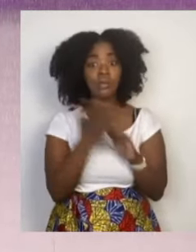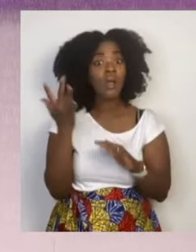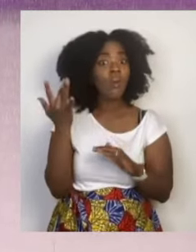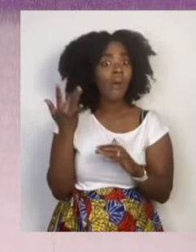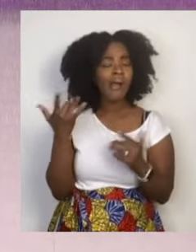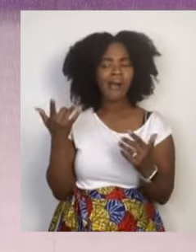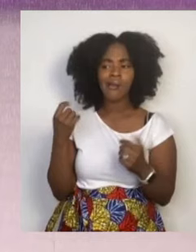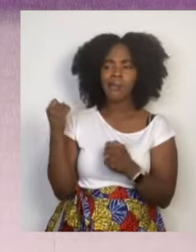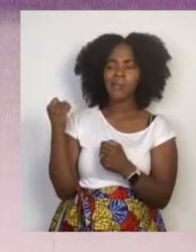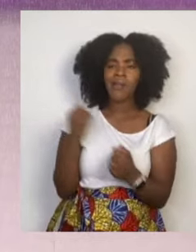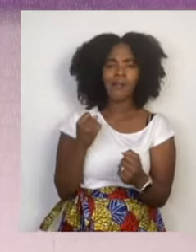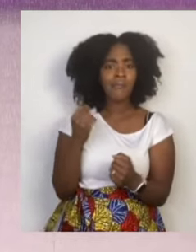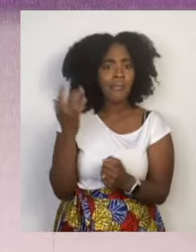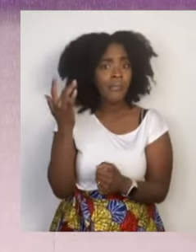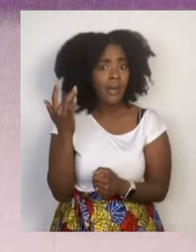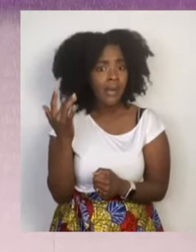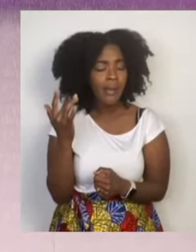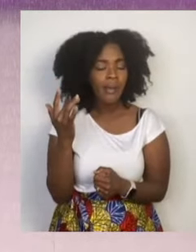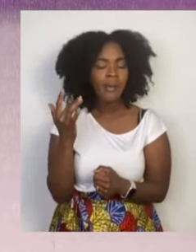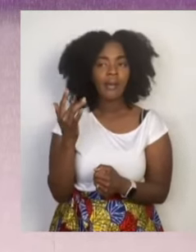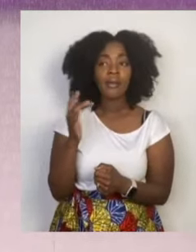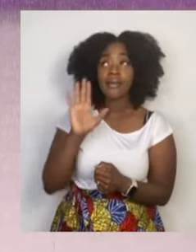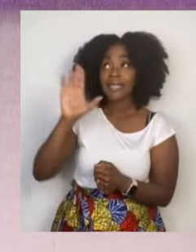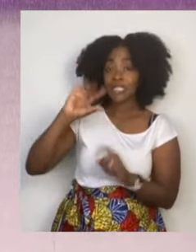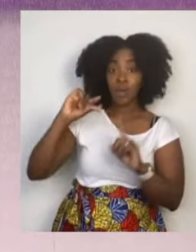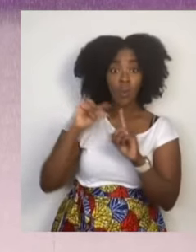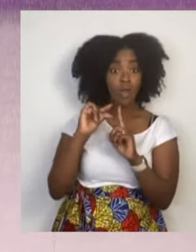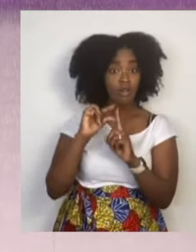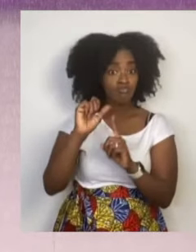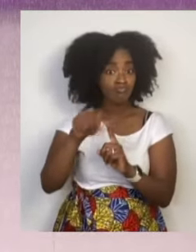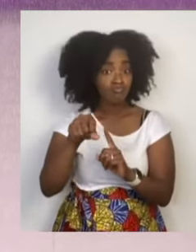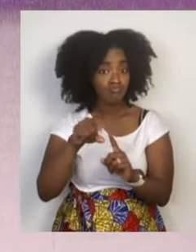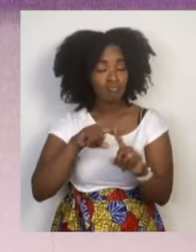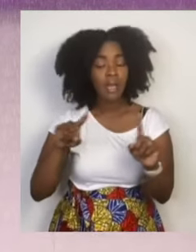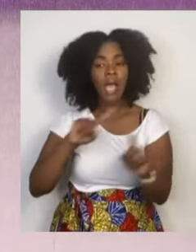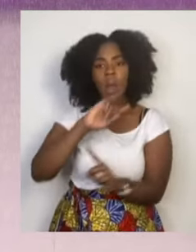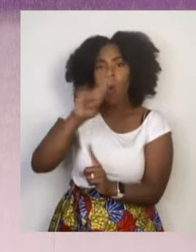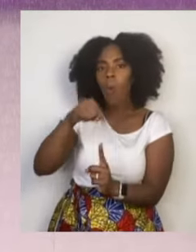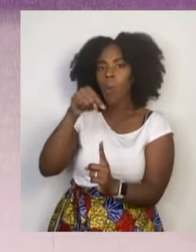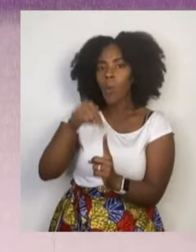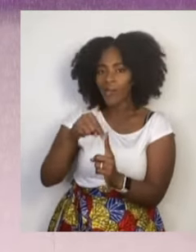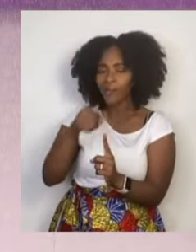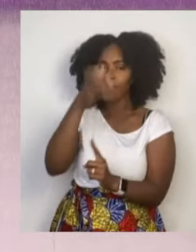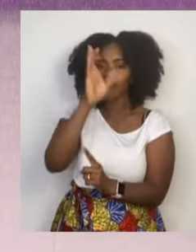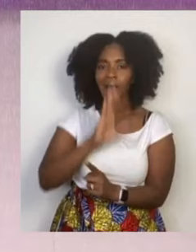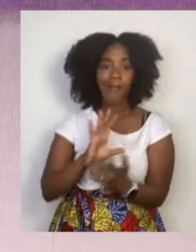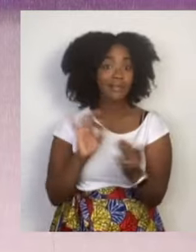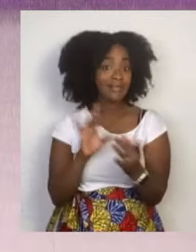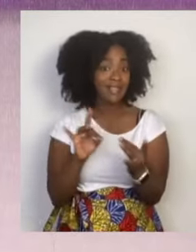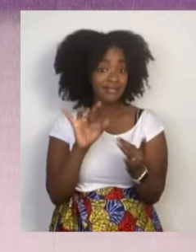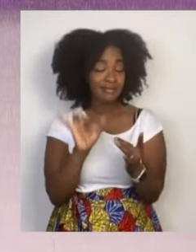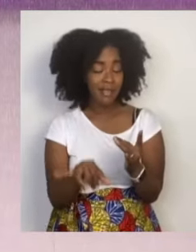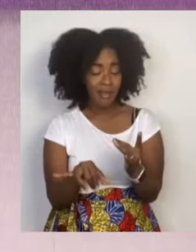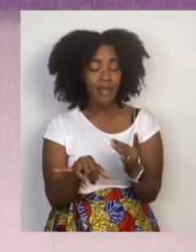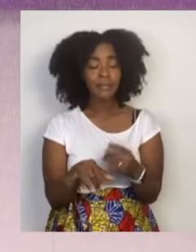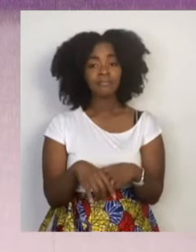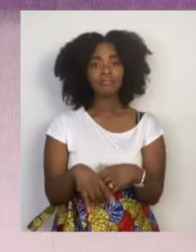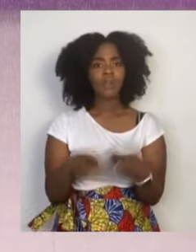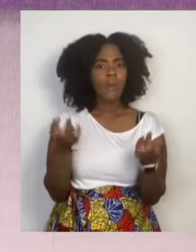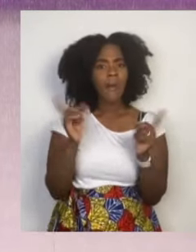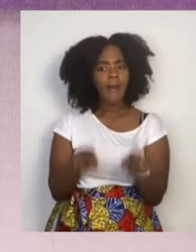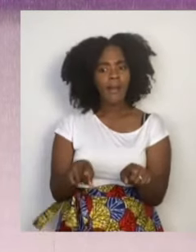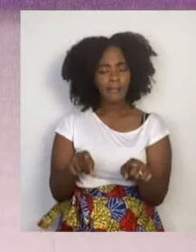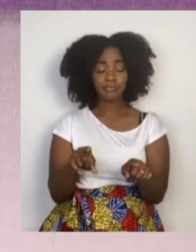God says, but it's when God says it. He says this to a group of people